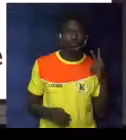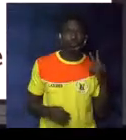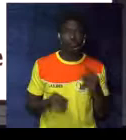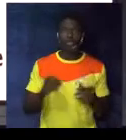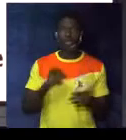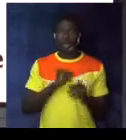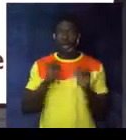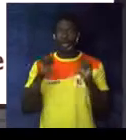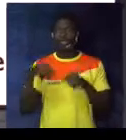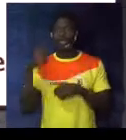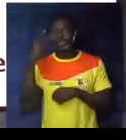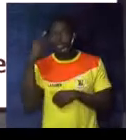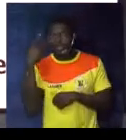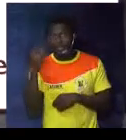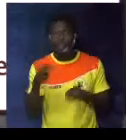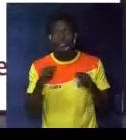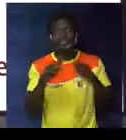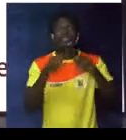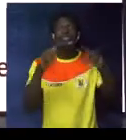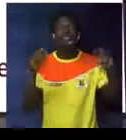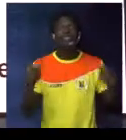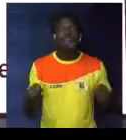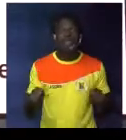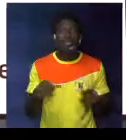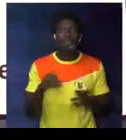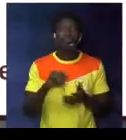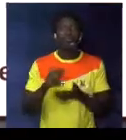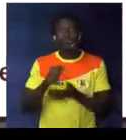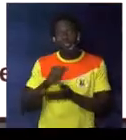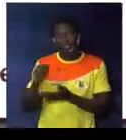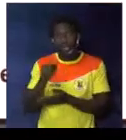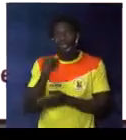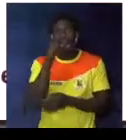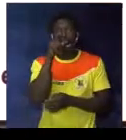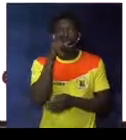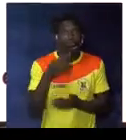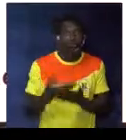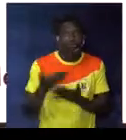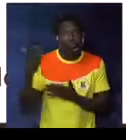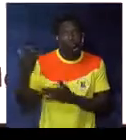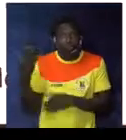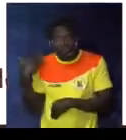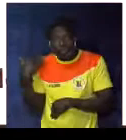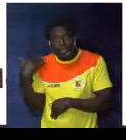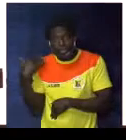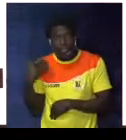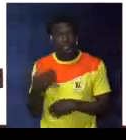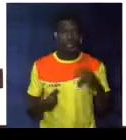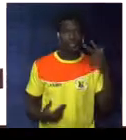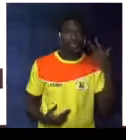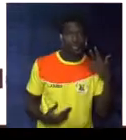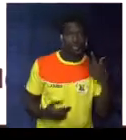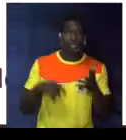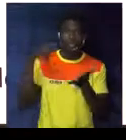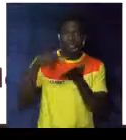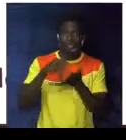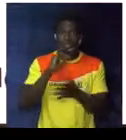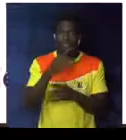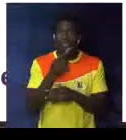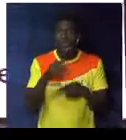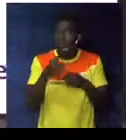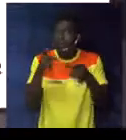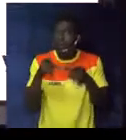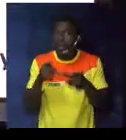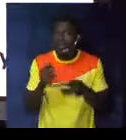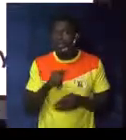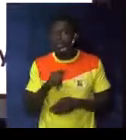2, I can see the table dash you bought. 3, this is